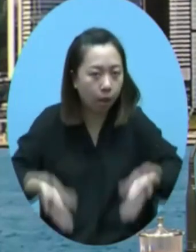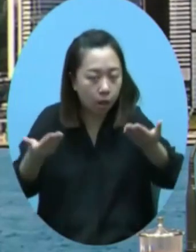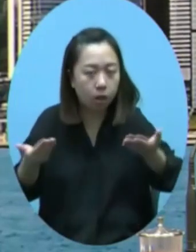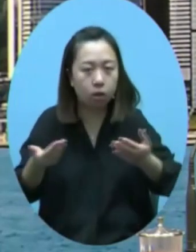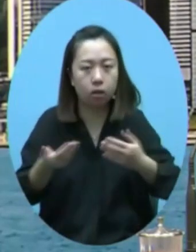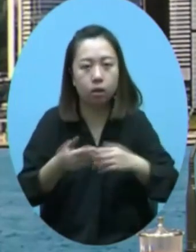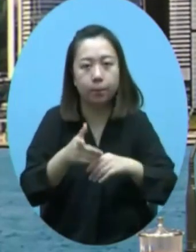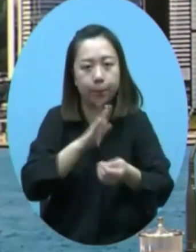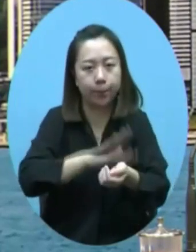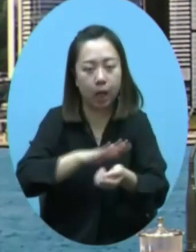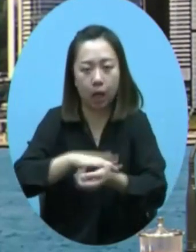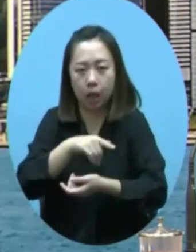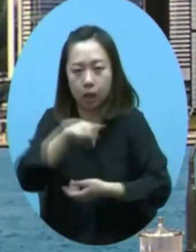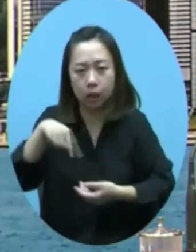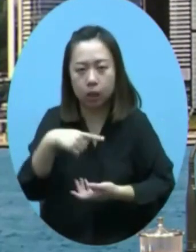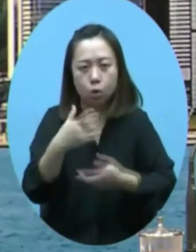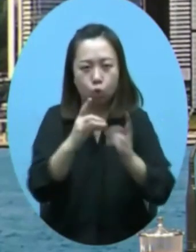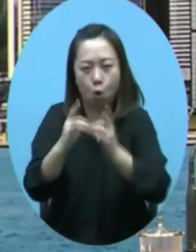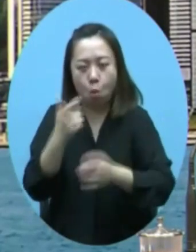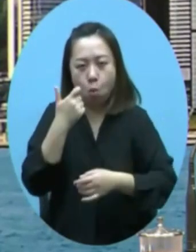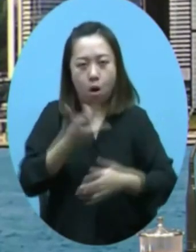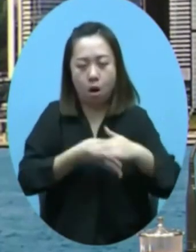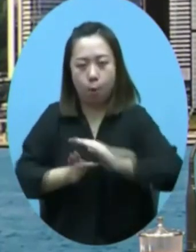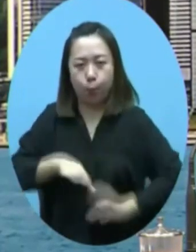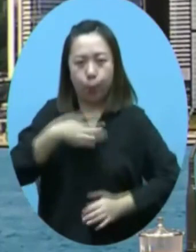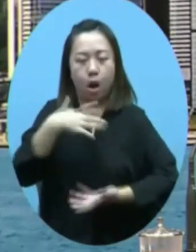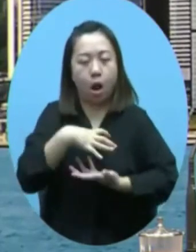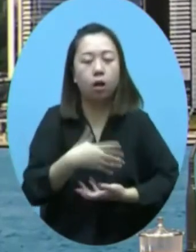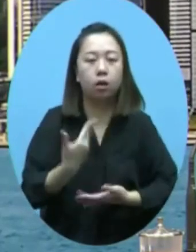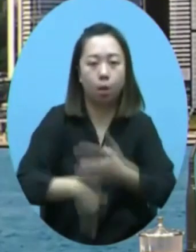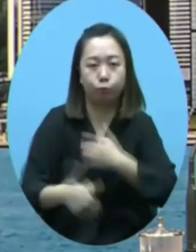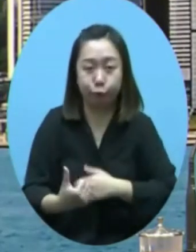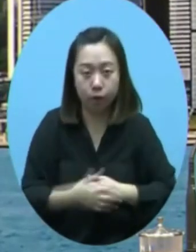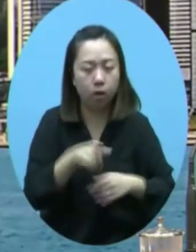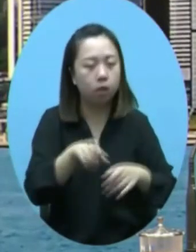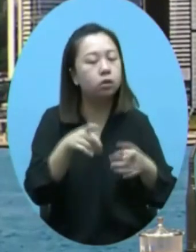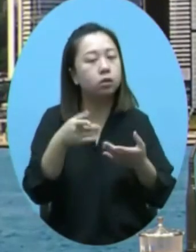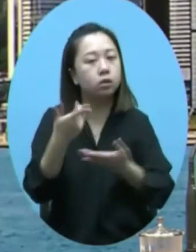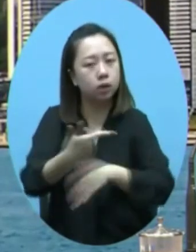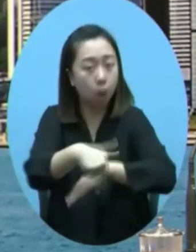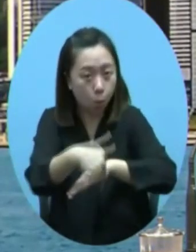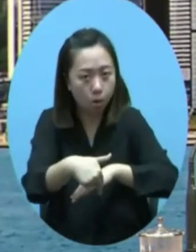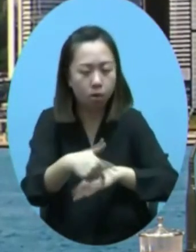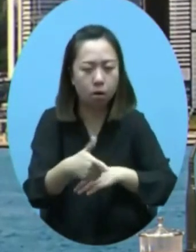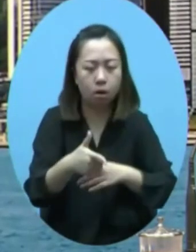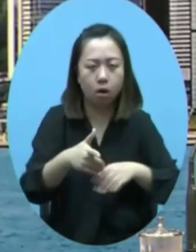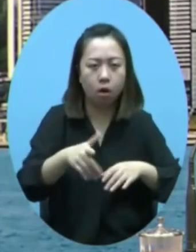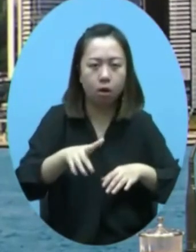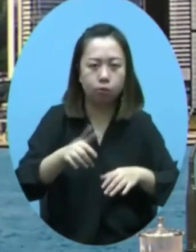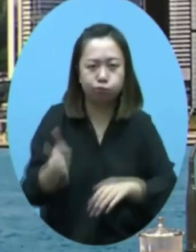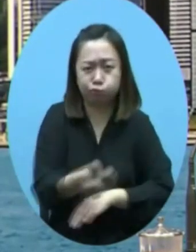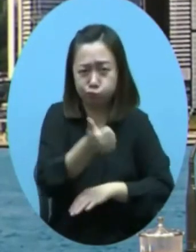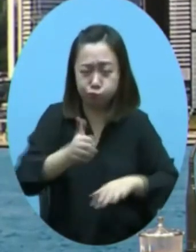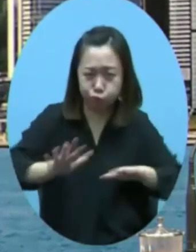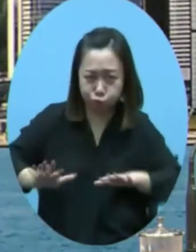could ease the load on our wards. And if the measures prove to be